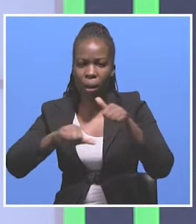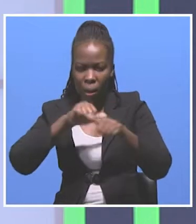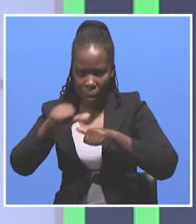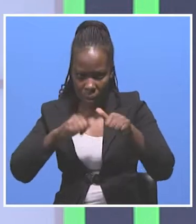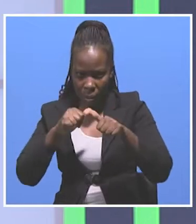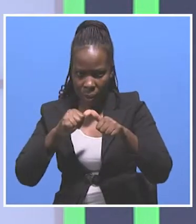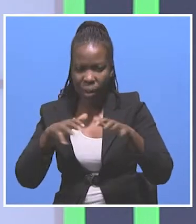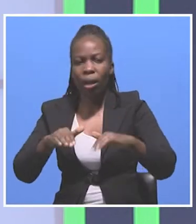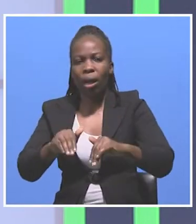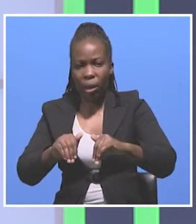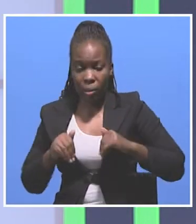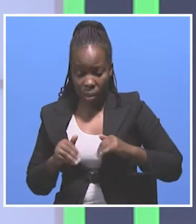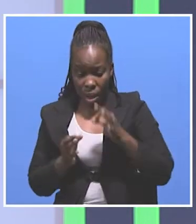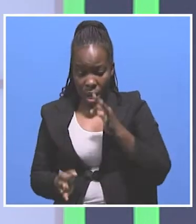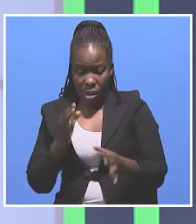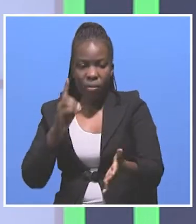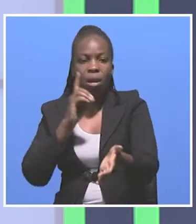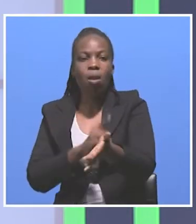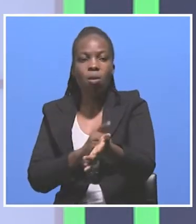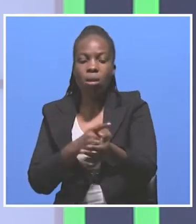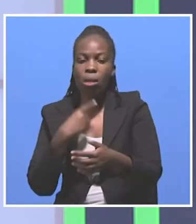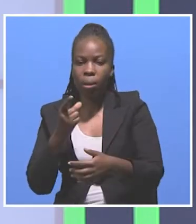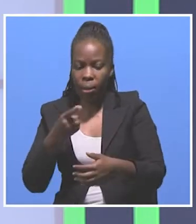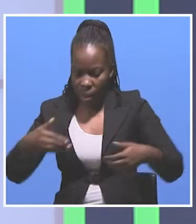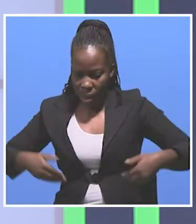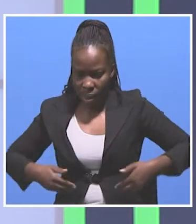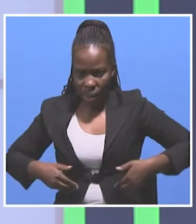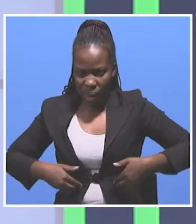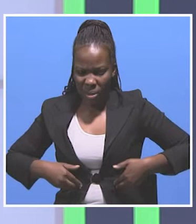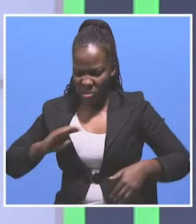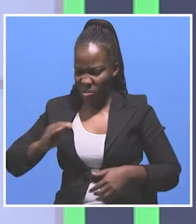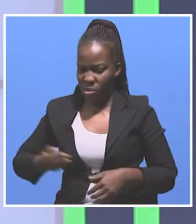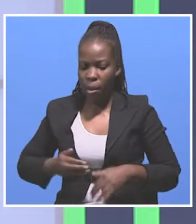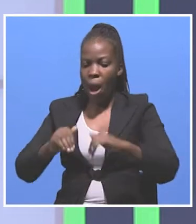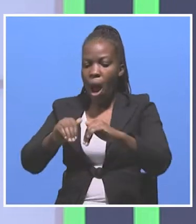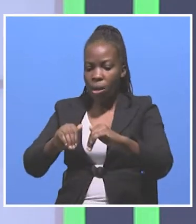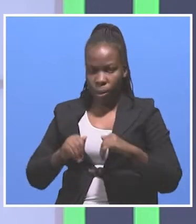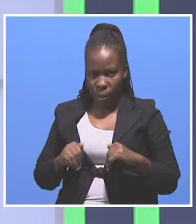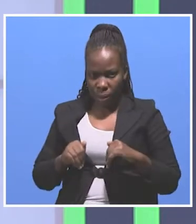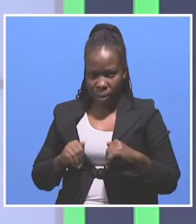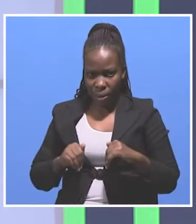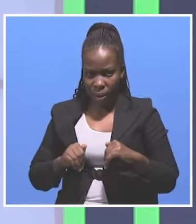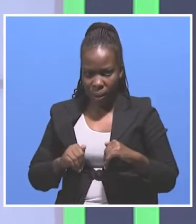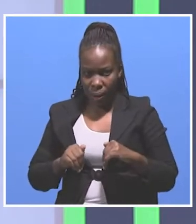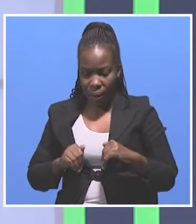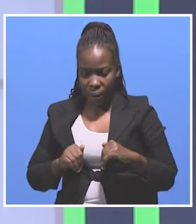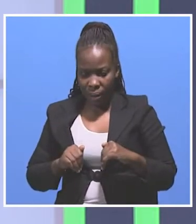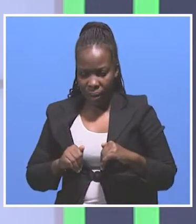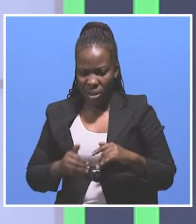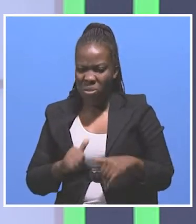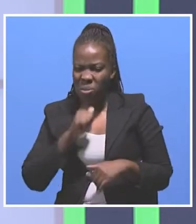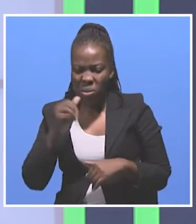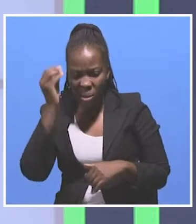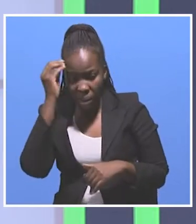doctor tells a young lady abstain, I doubt if the weight of the message will be the same if a pastor tells the